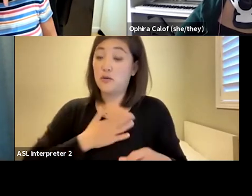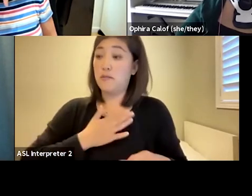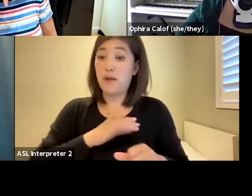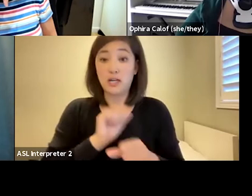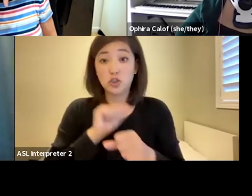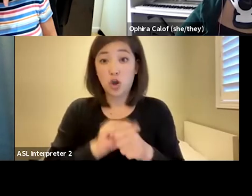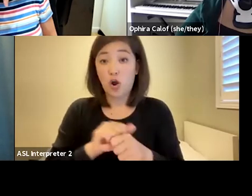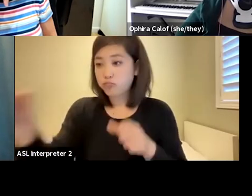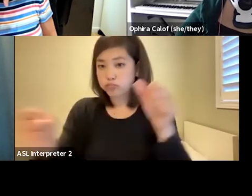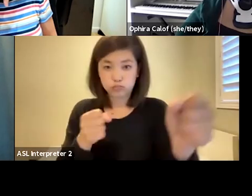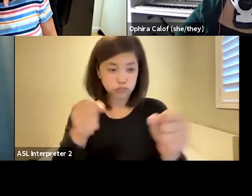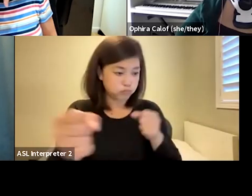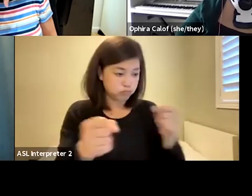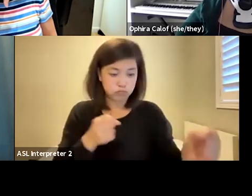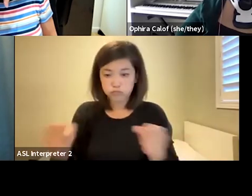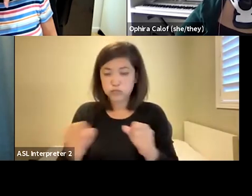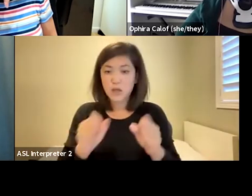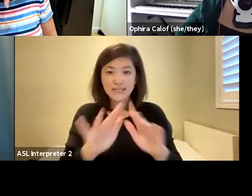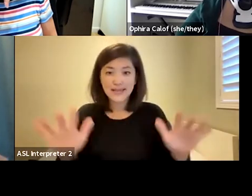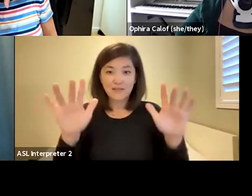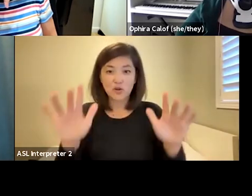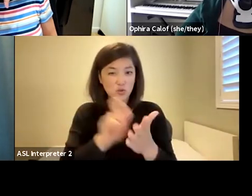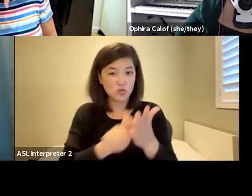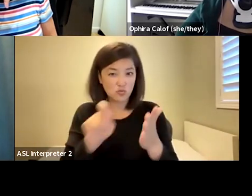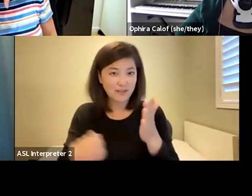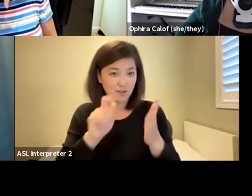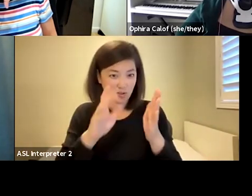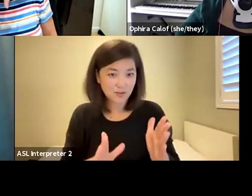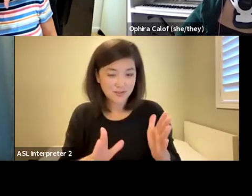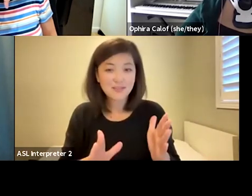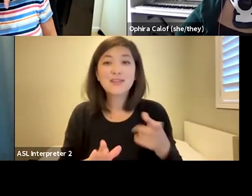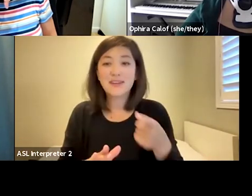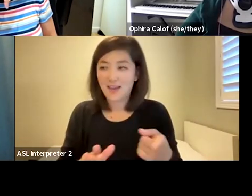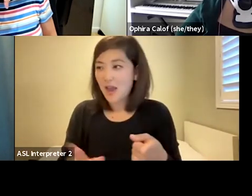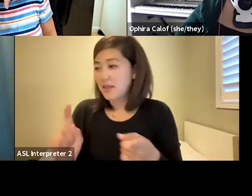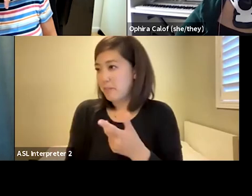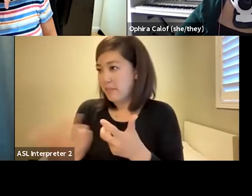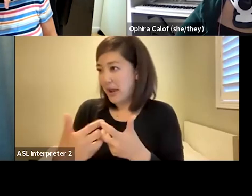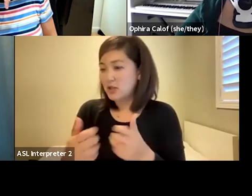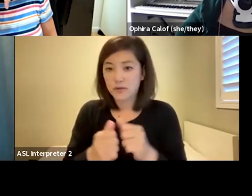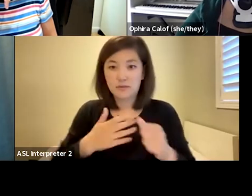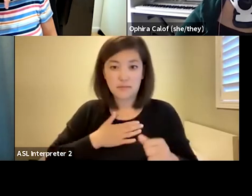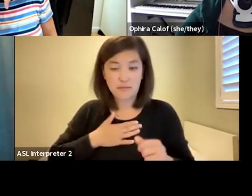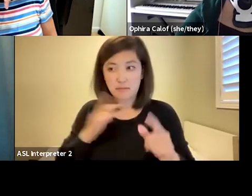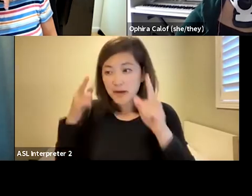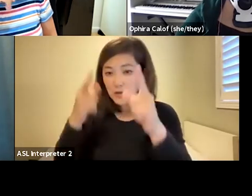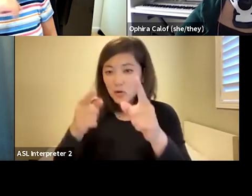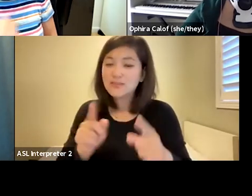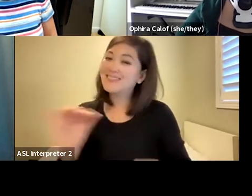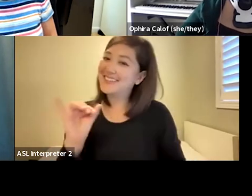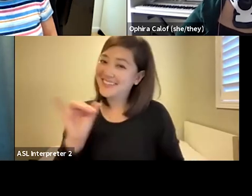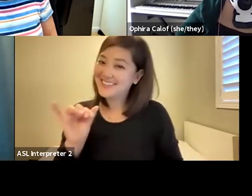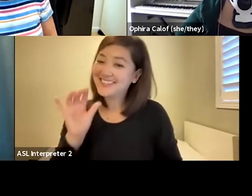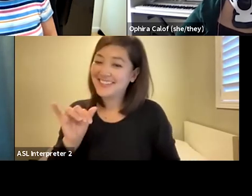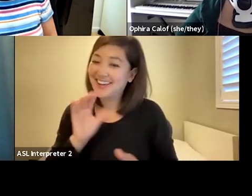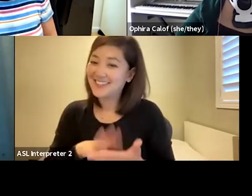very diverse, qualified writers and ones who complemented the characters, my world, and the themes. Another learning curve of